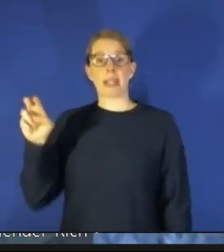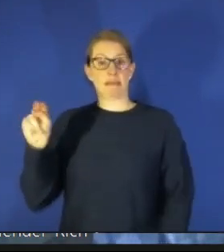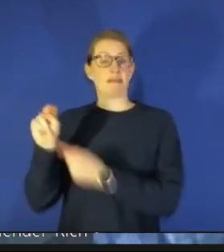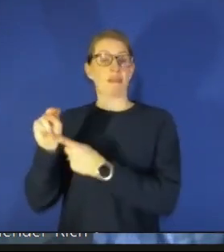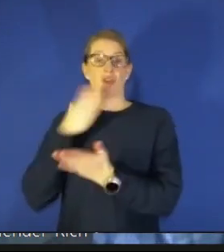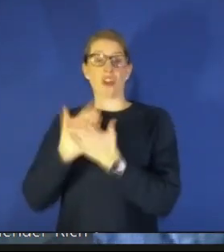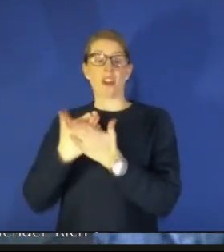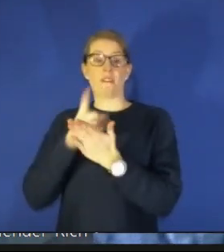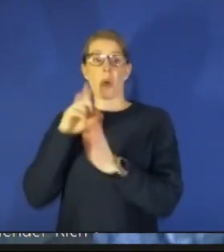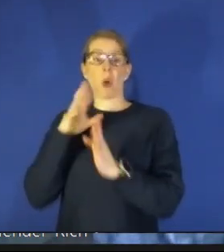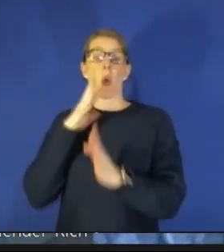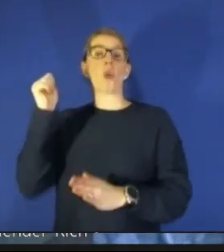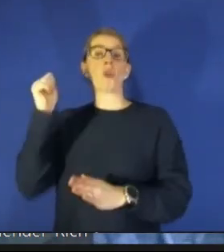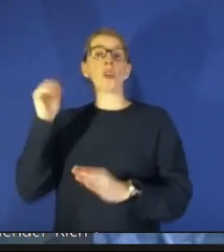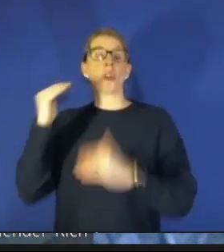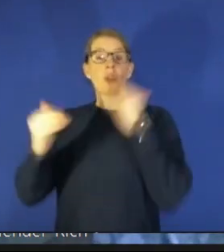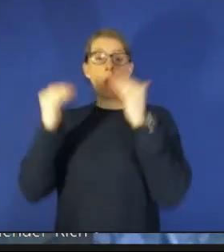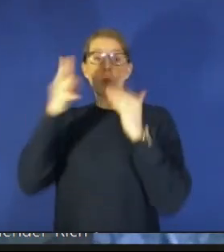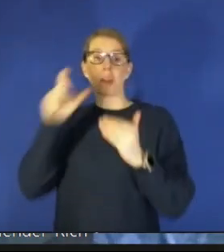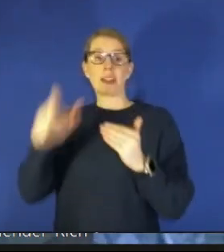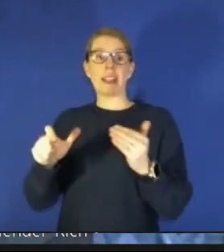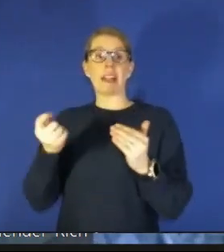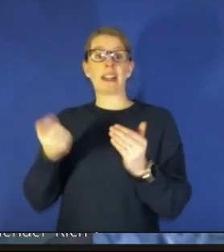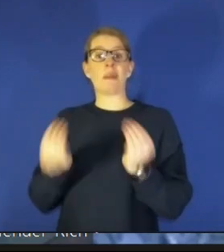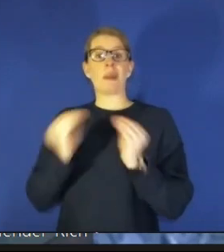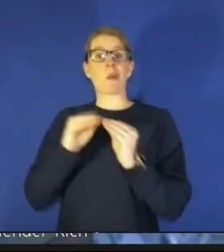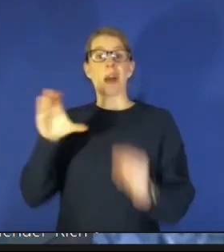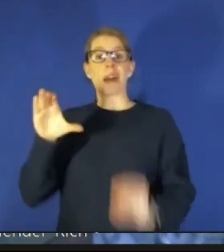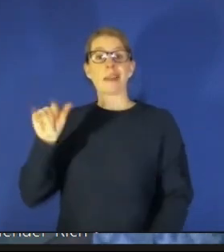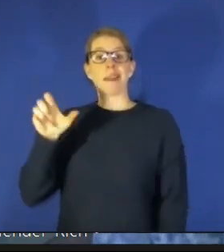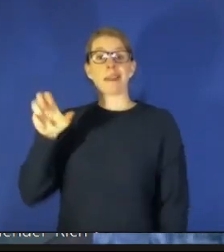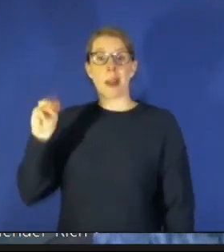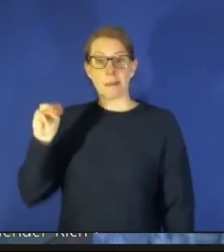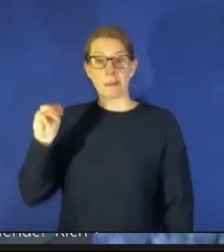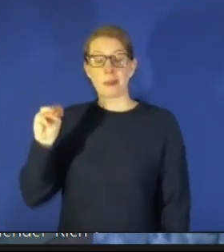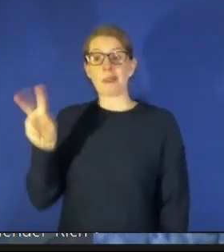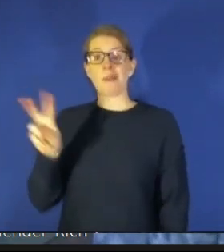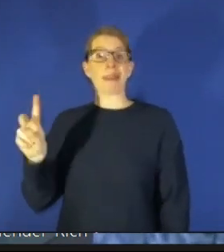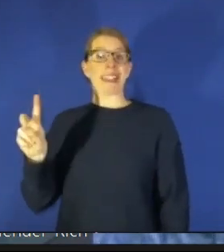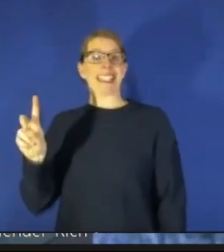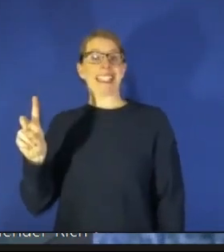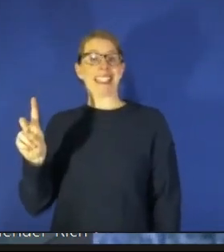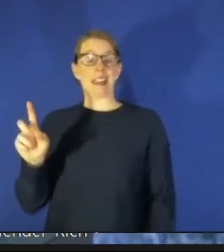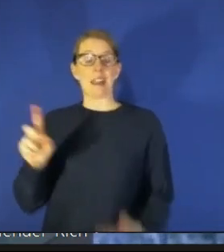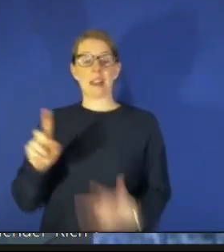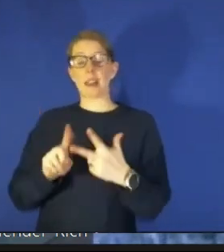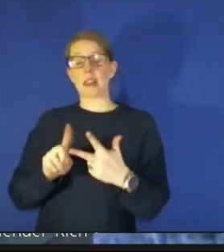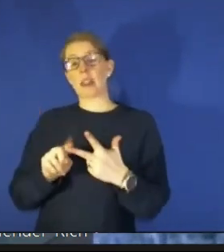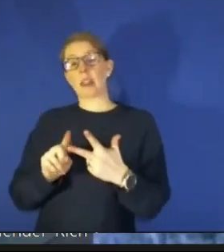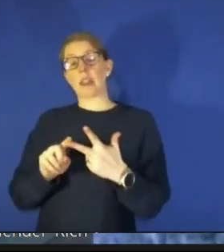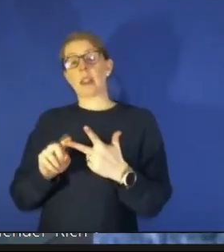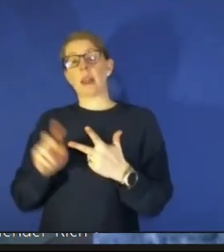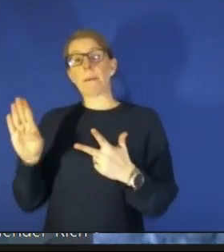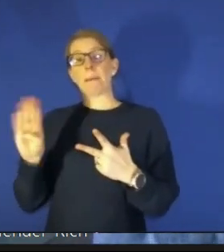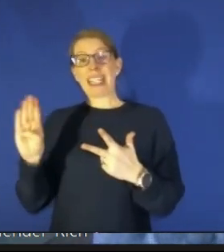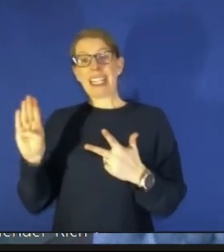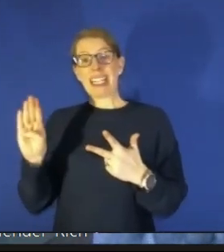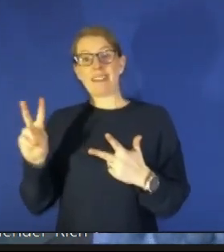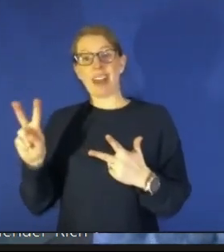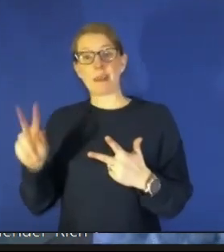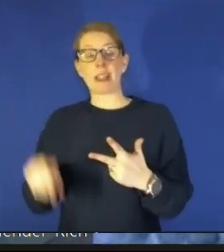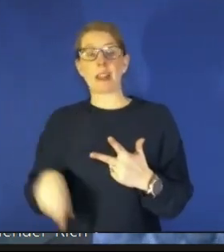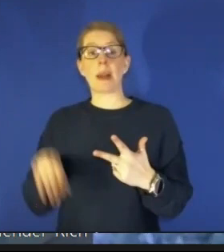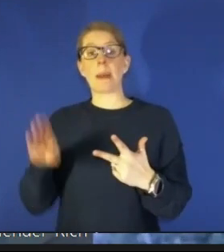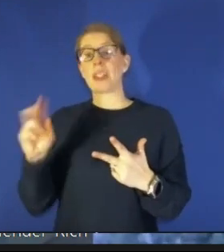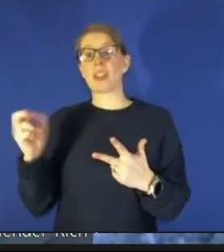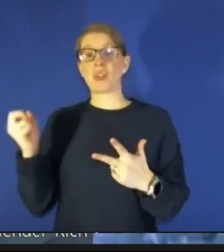So older adults are going to always need a little more calcium, a little more vitamin D, a little more B vitamins, especially